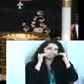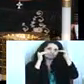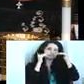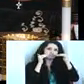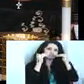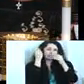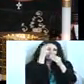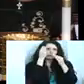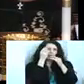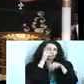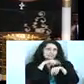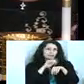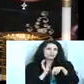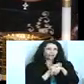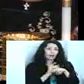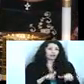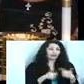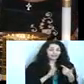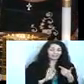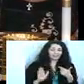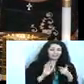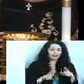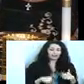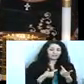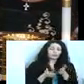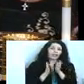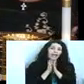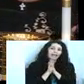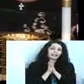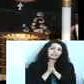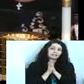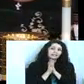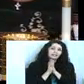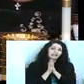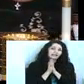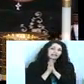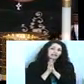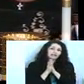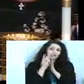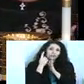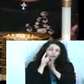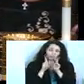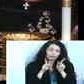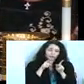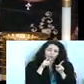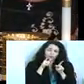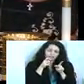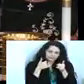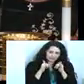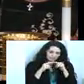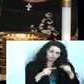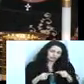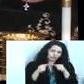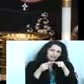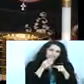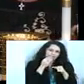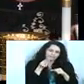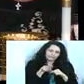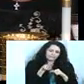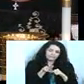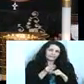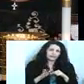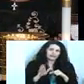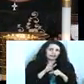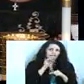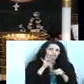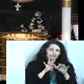moments in their lives. We ask that you would be with the women who still struggle to feed their families and to keep their children